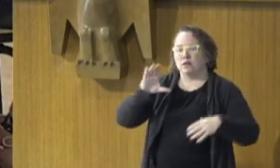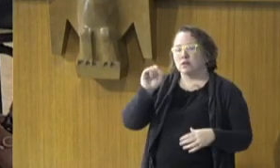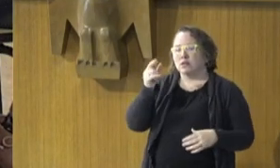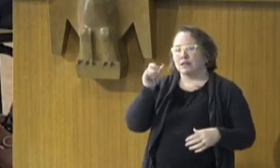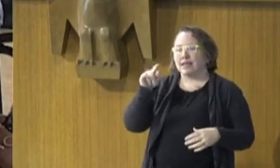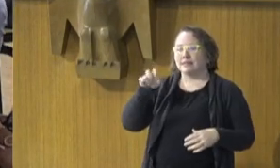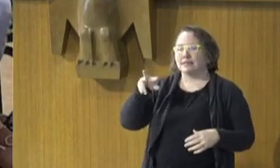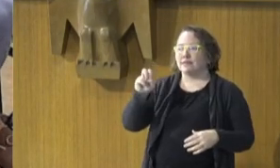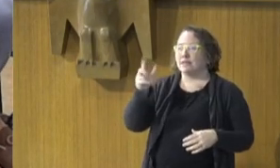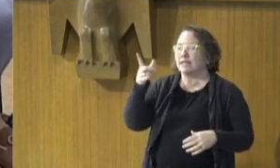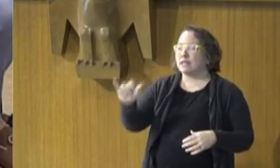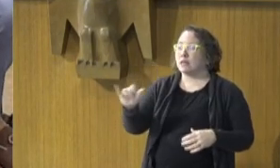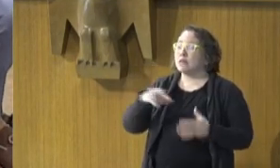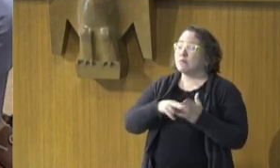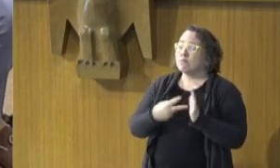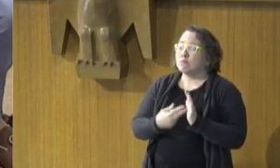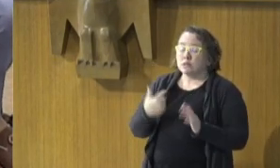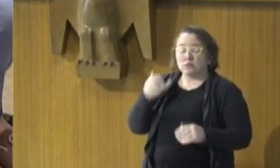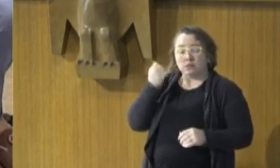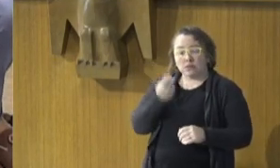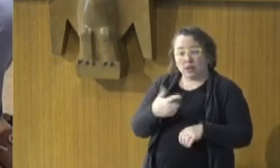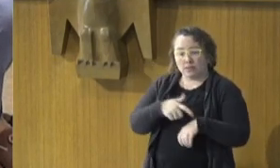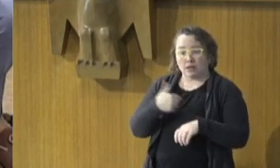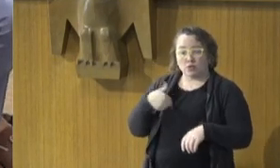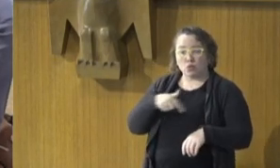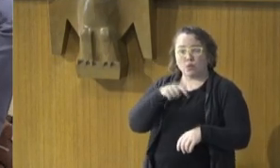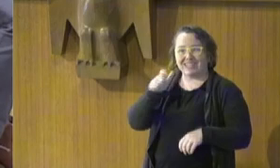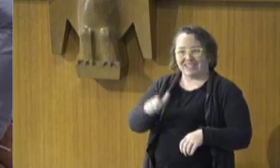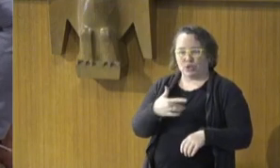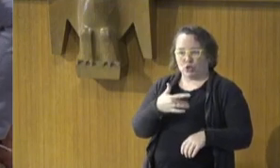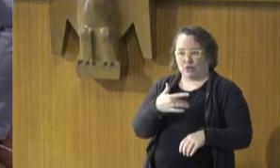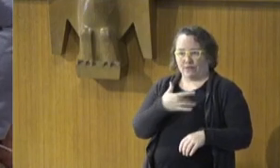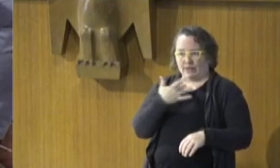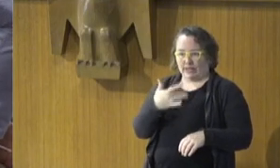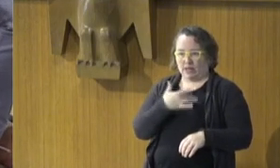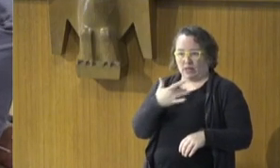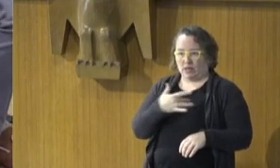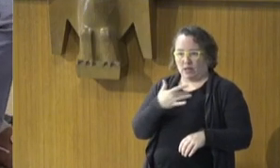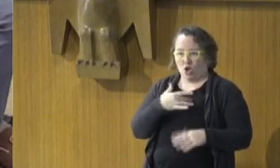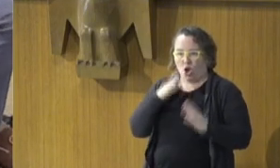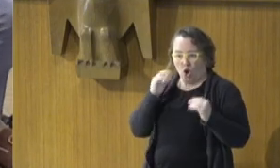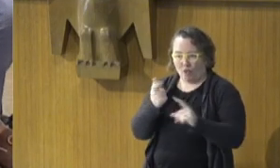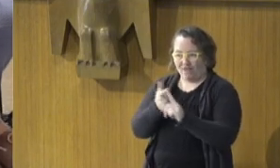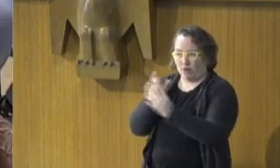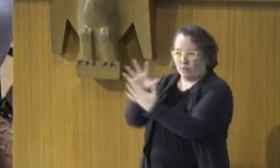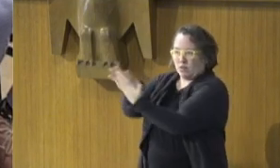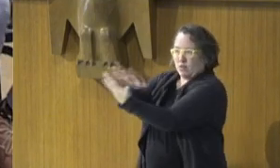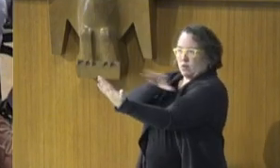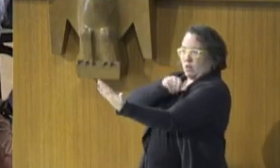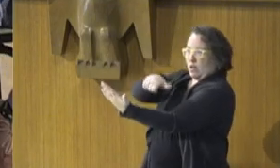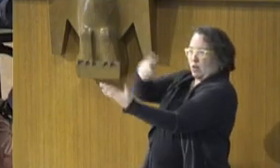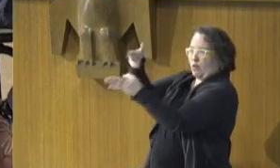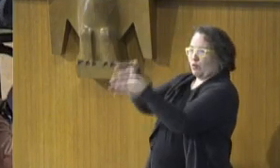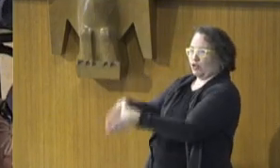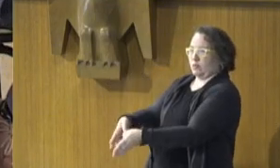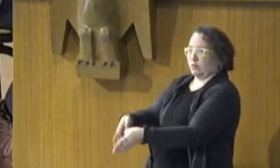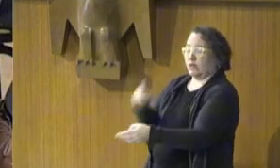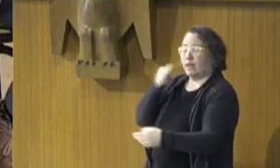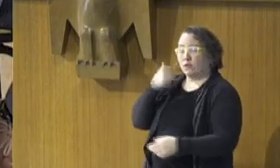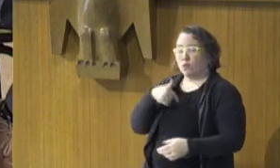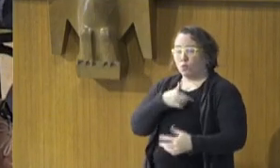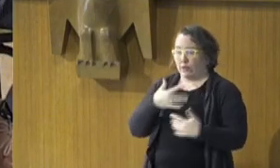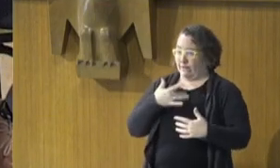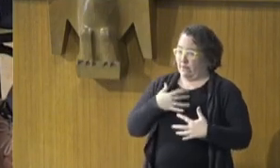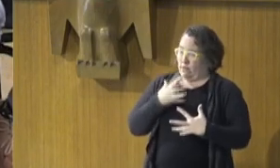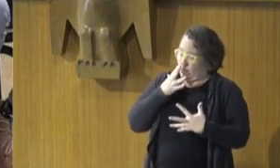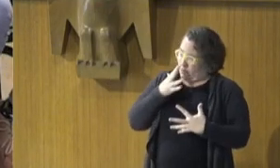have hope, sometimes we need to be in a community where someone else can have the hope for us. Or if we're feeling angry, we